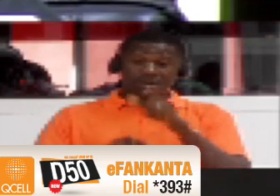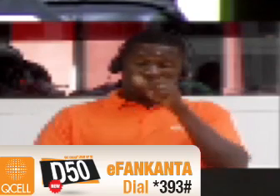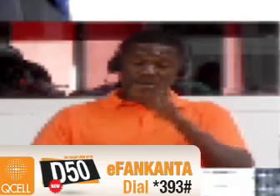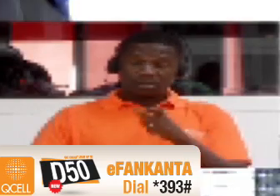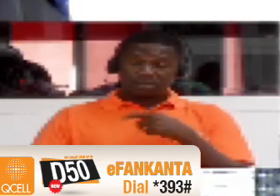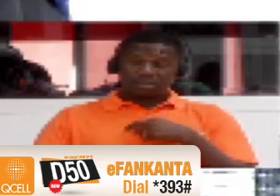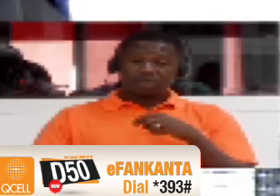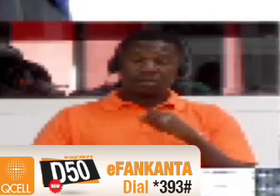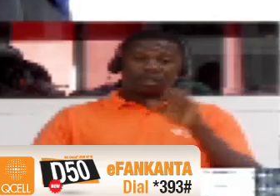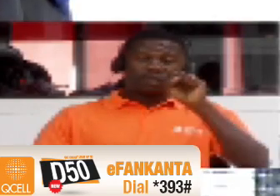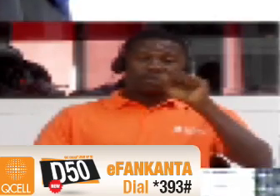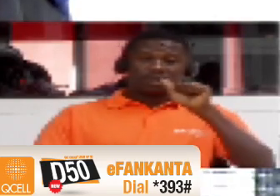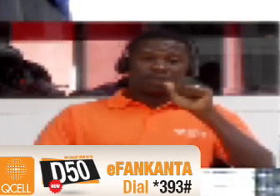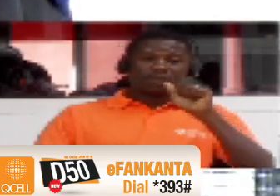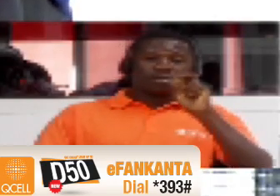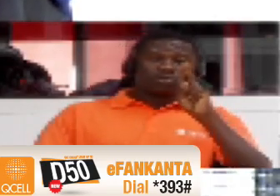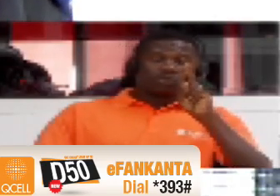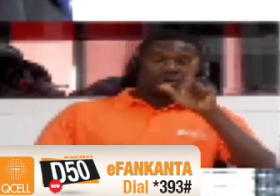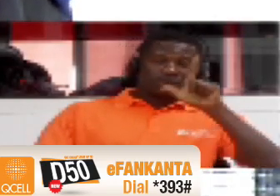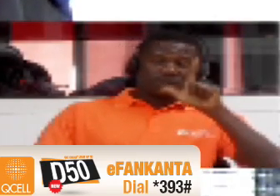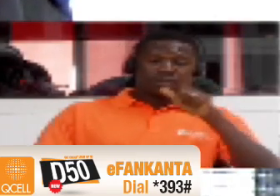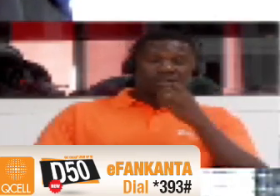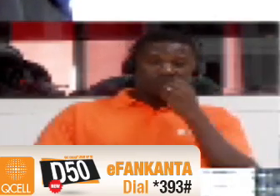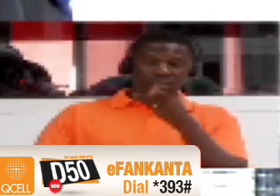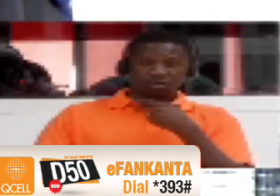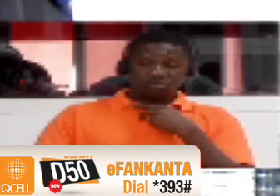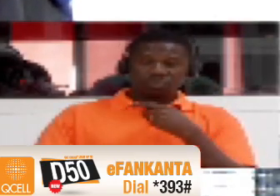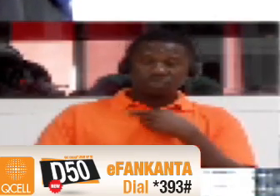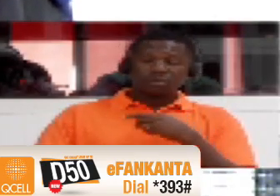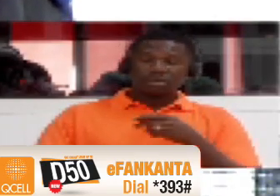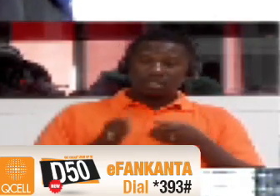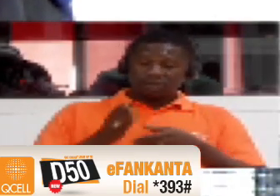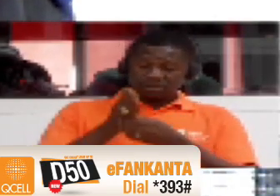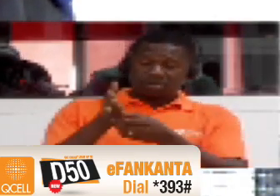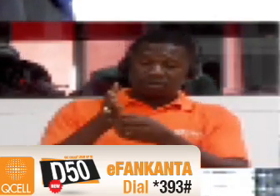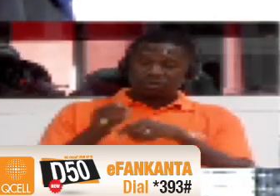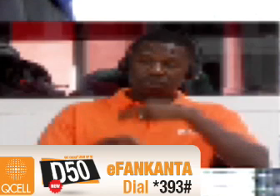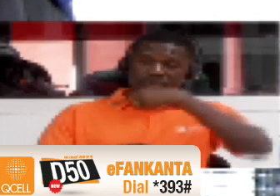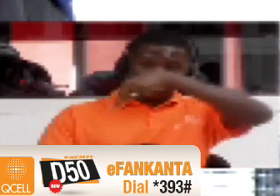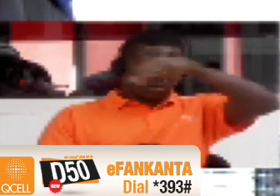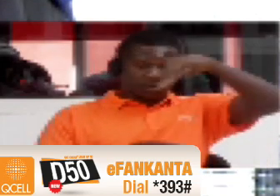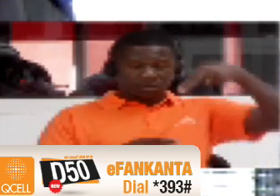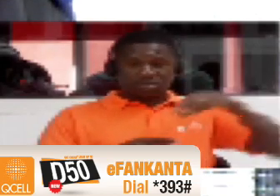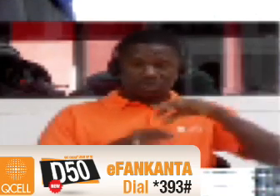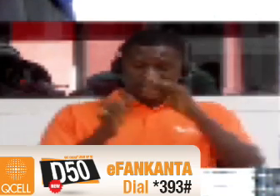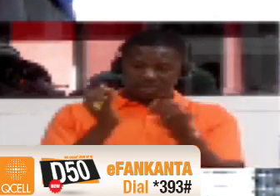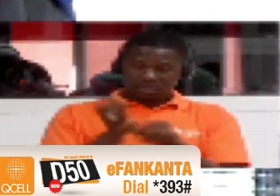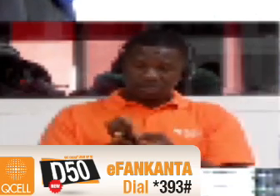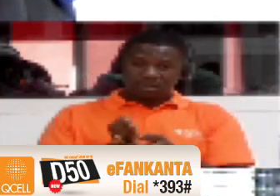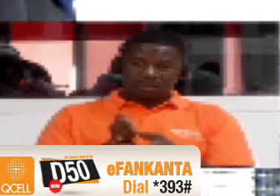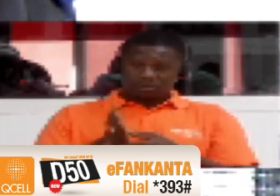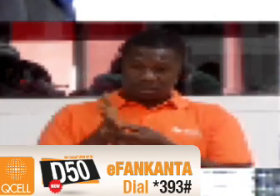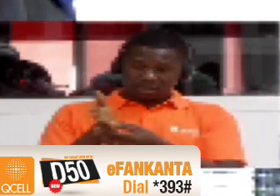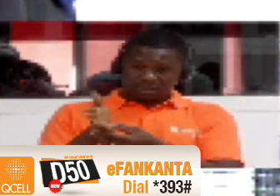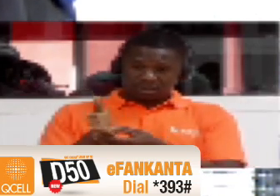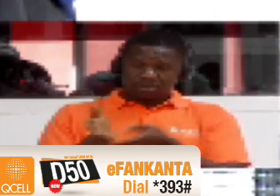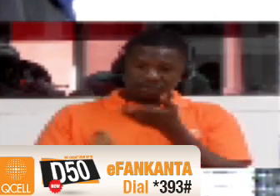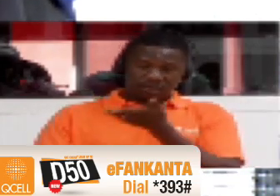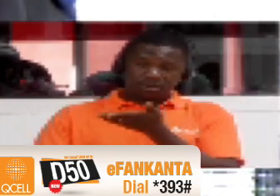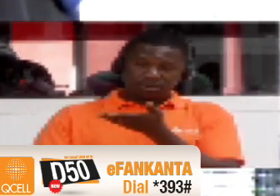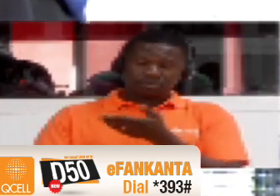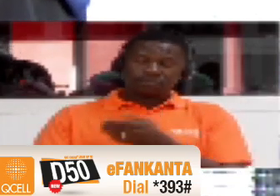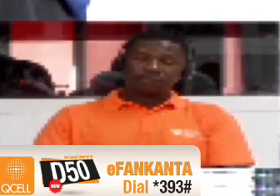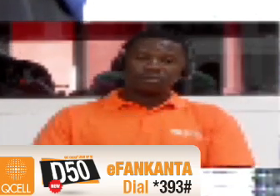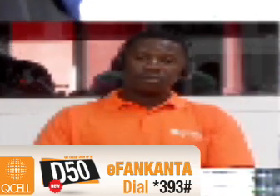patrol team. Akonyi Noah Badjie lom Noah Badjie kilimuti General Saul Badjie kalienko membetarla alla patrol team